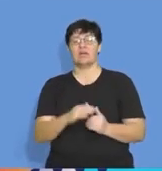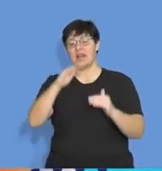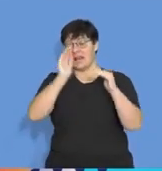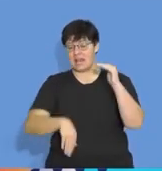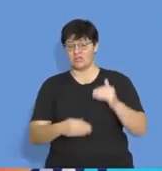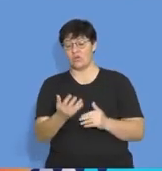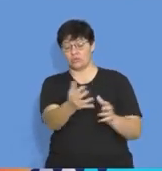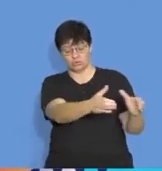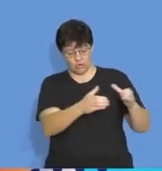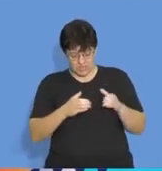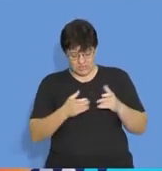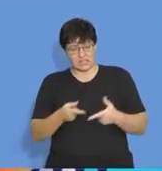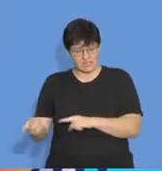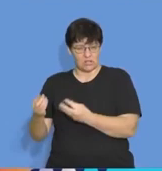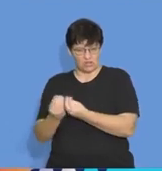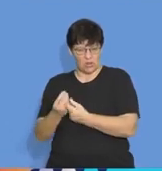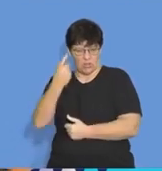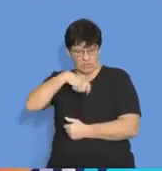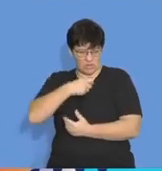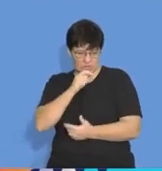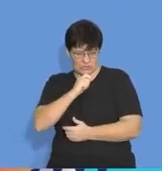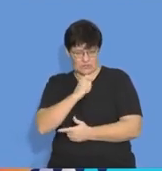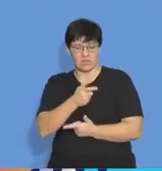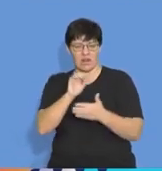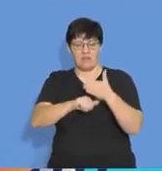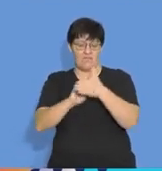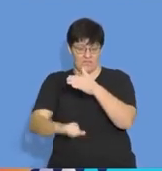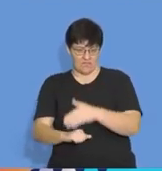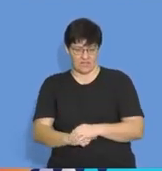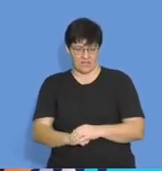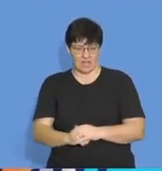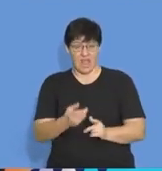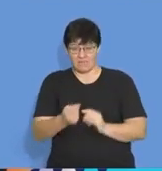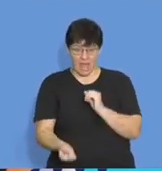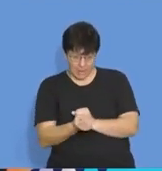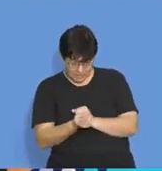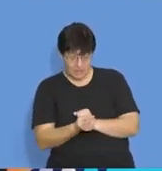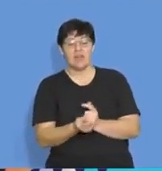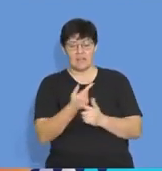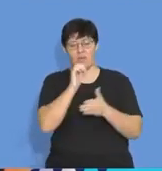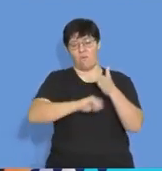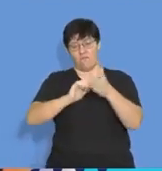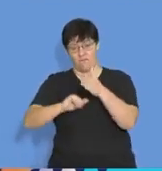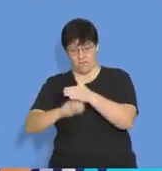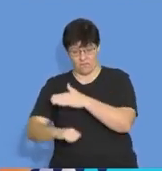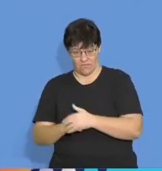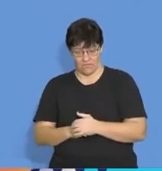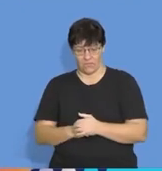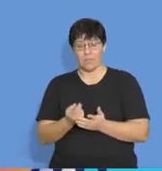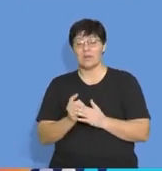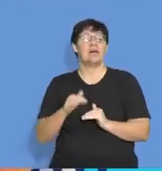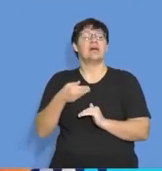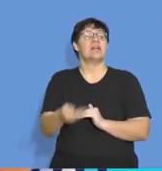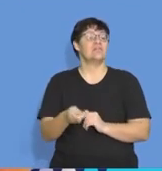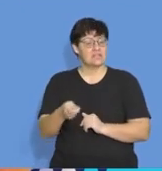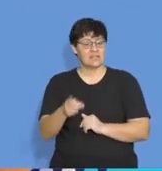of stock, if applicable. So obviously, those would only be applicable if they have taken place. That will then give you